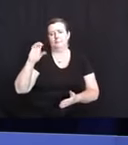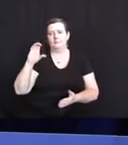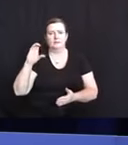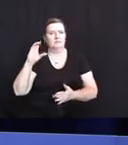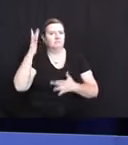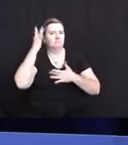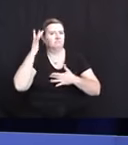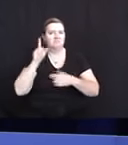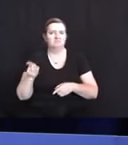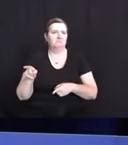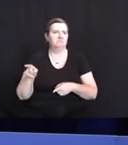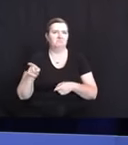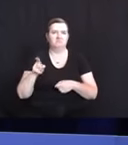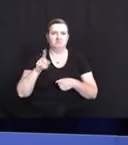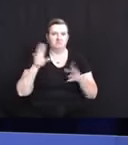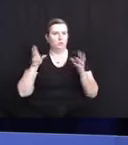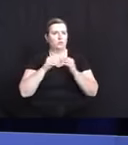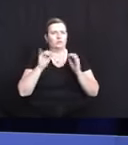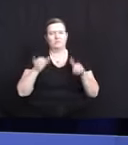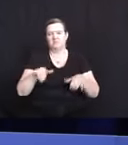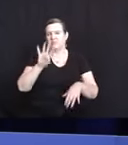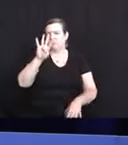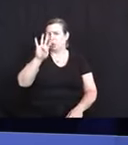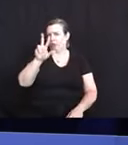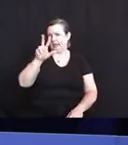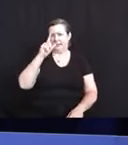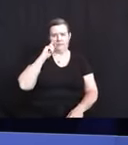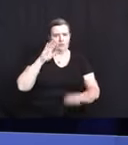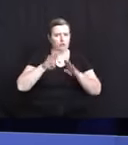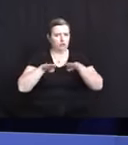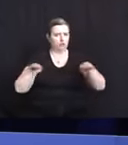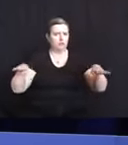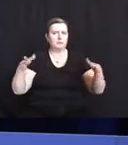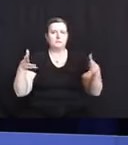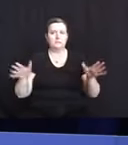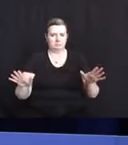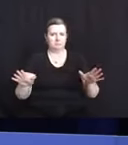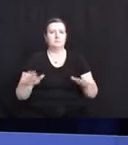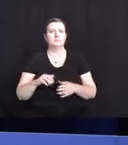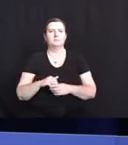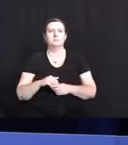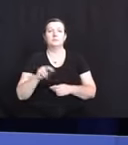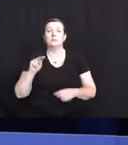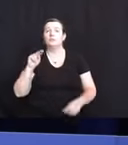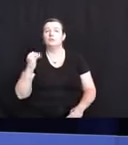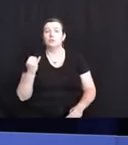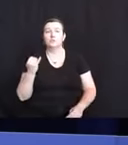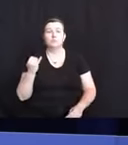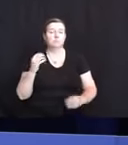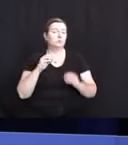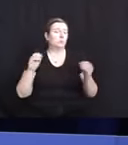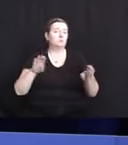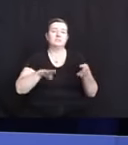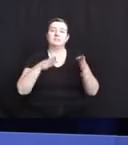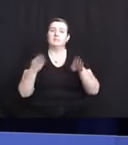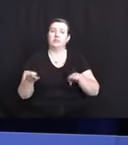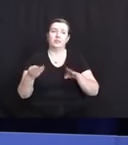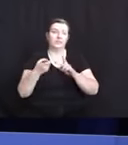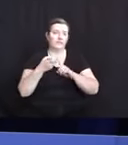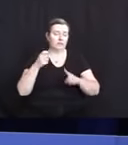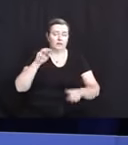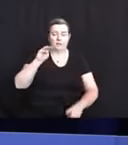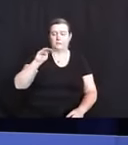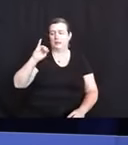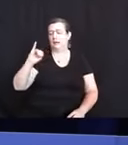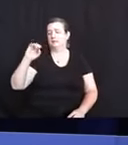the total remains at 43 cases in our state. In New Jersey, there are no deaths reported at this time. The